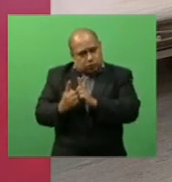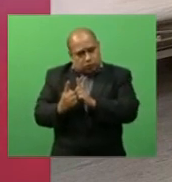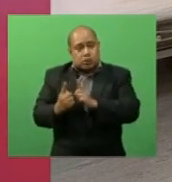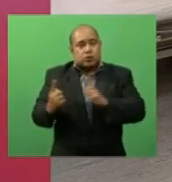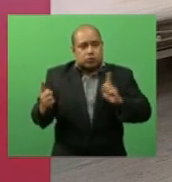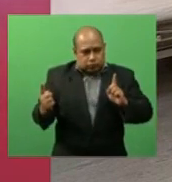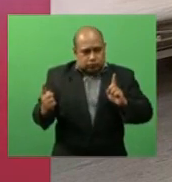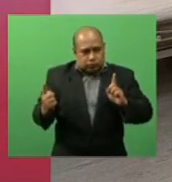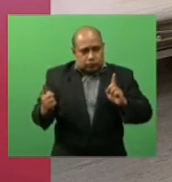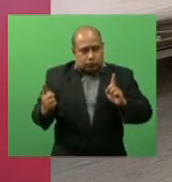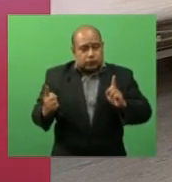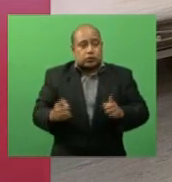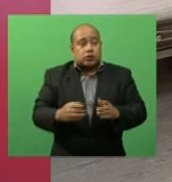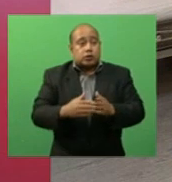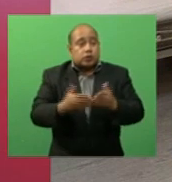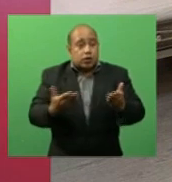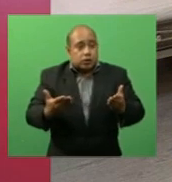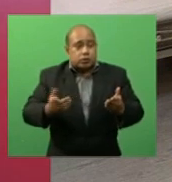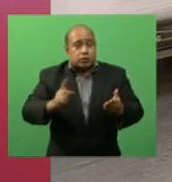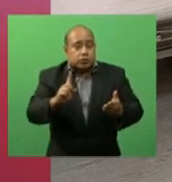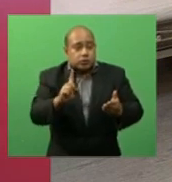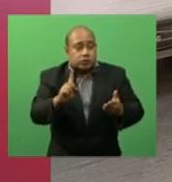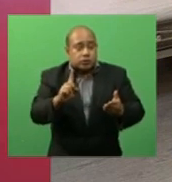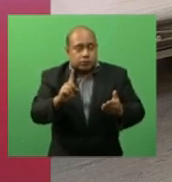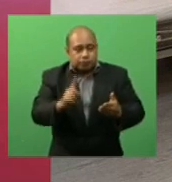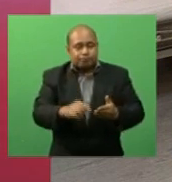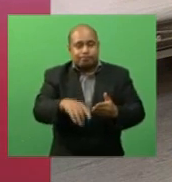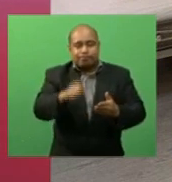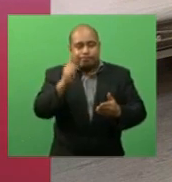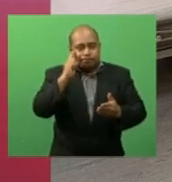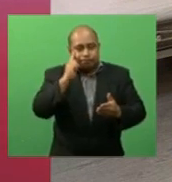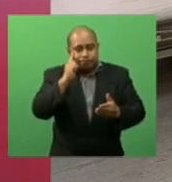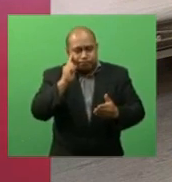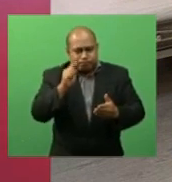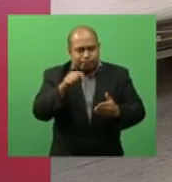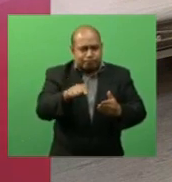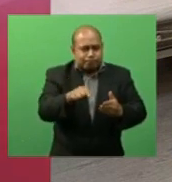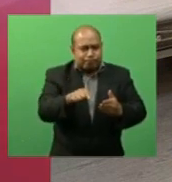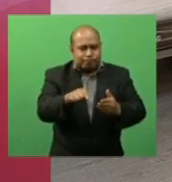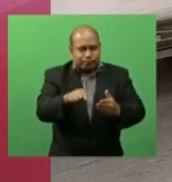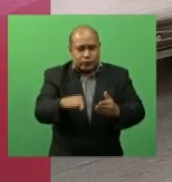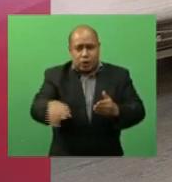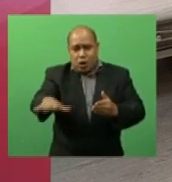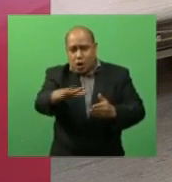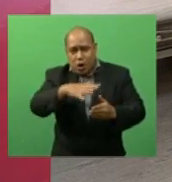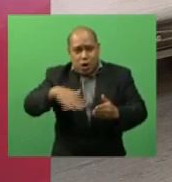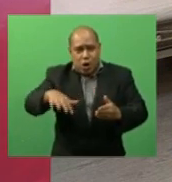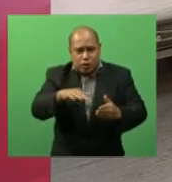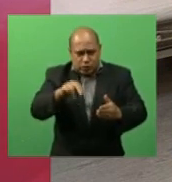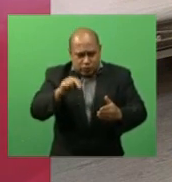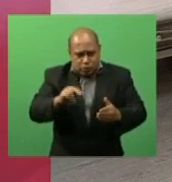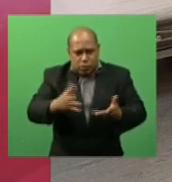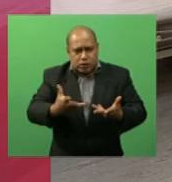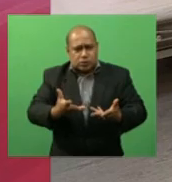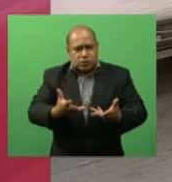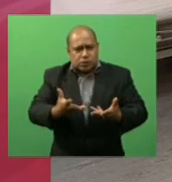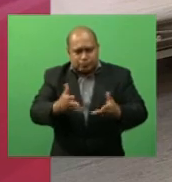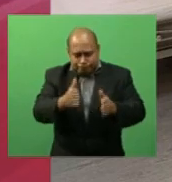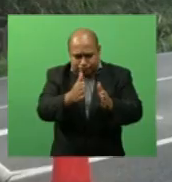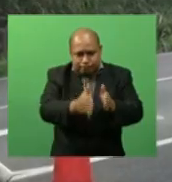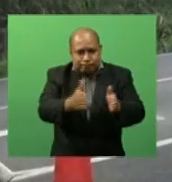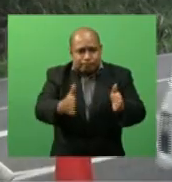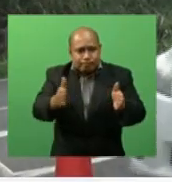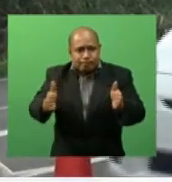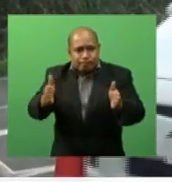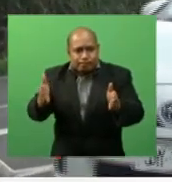there are restrictions on mass gatherings, and these are restrictions that have been put in place to make sure that we don't have a re-emergence of the